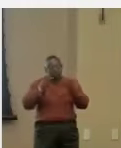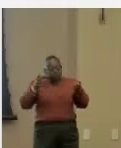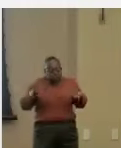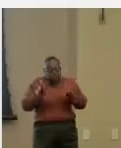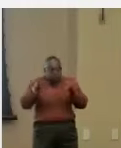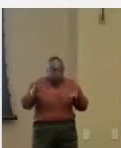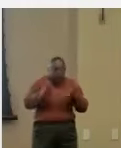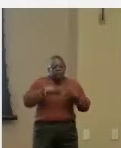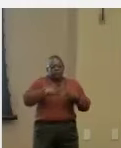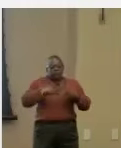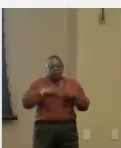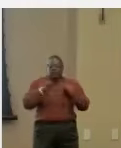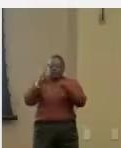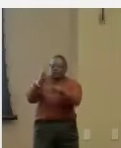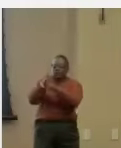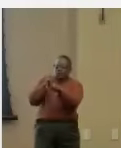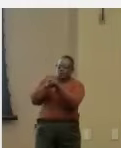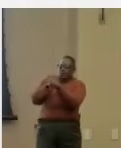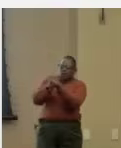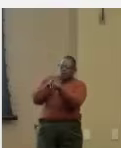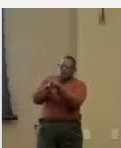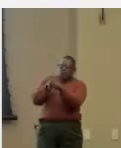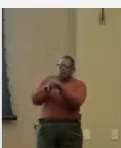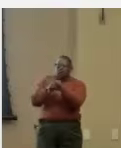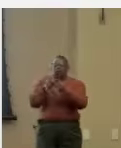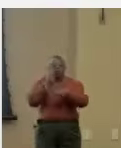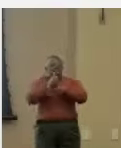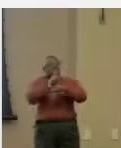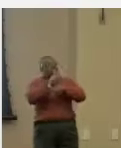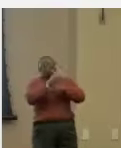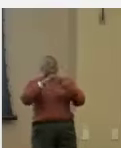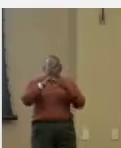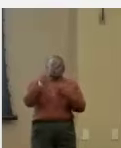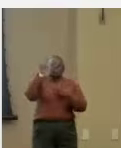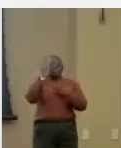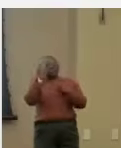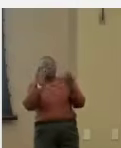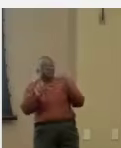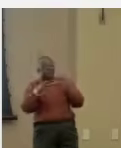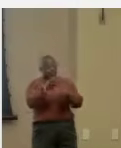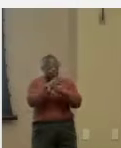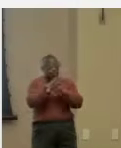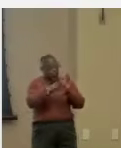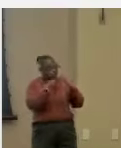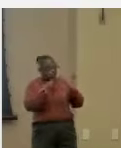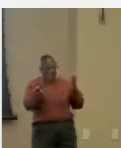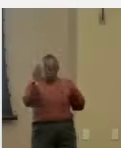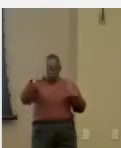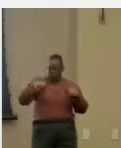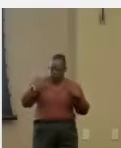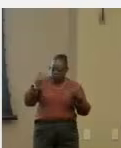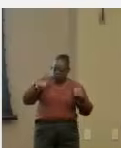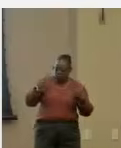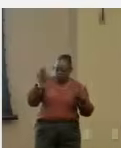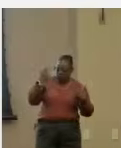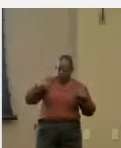patients to always seek support. There's a lot of blaming when it comes to getting that diagnosis. Why me? I